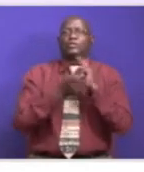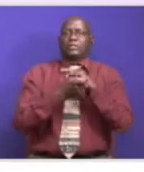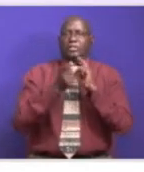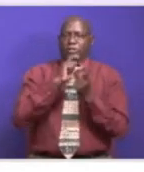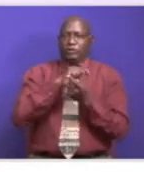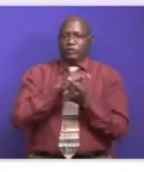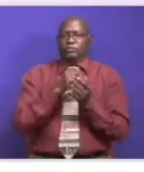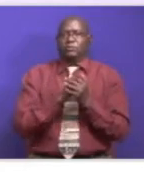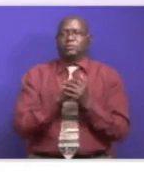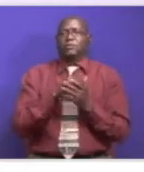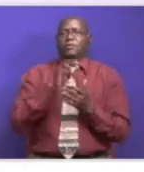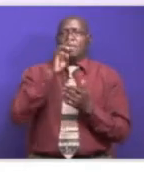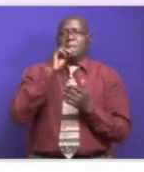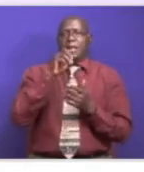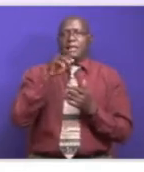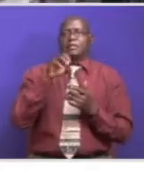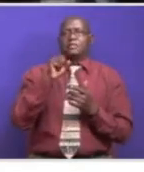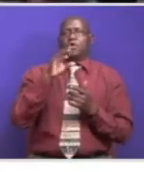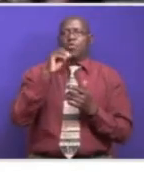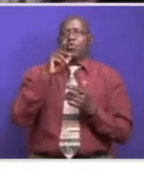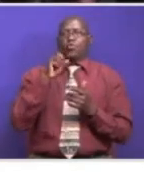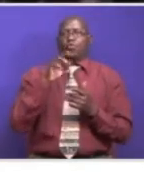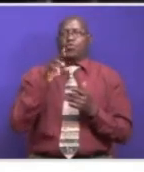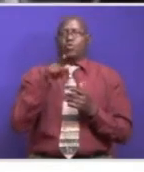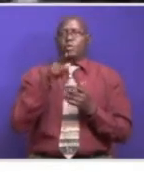better. Melissa Odu with that.